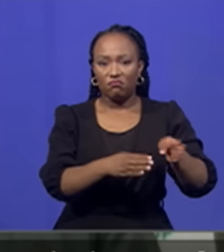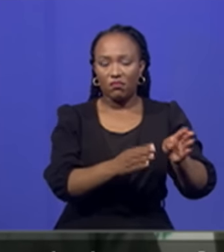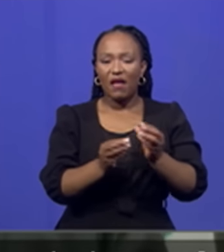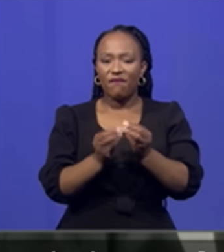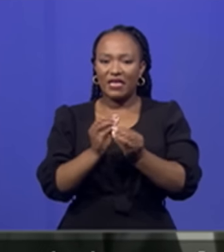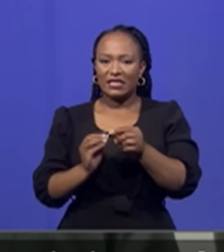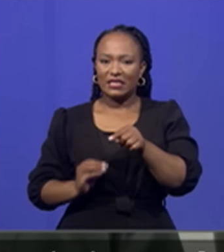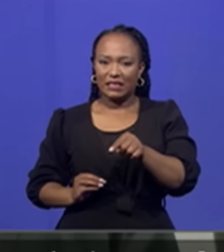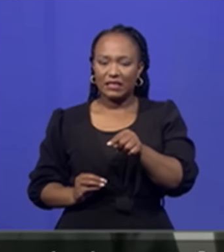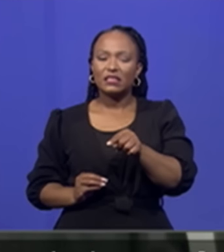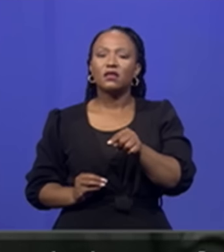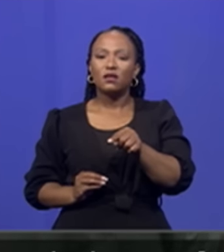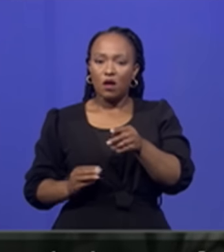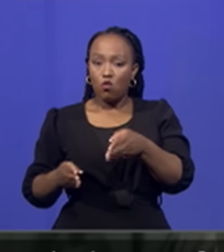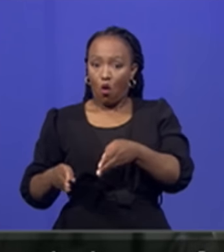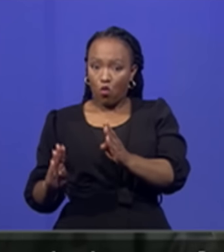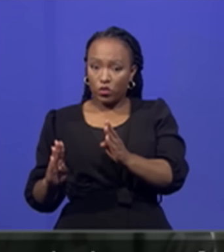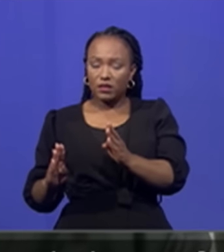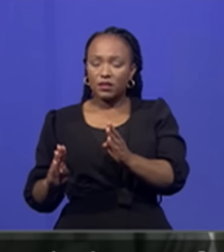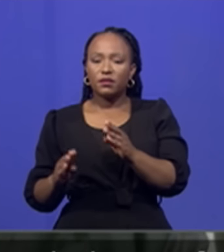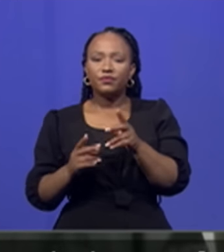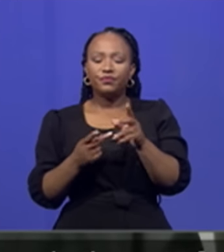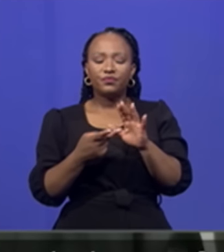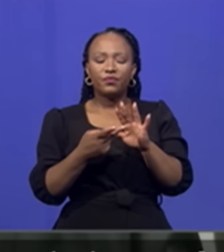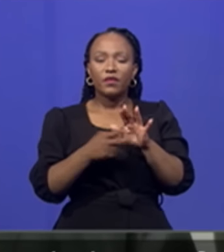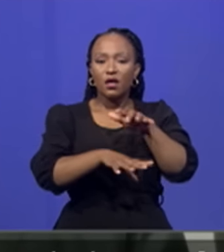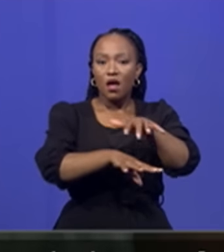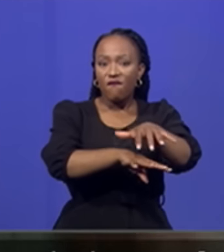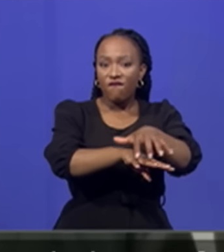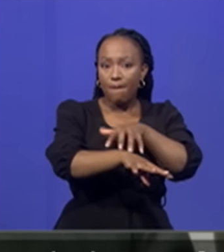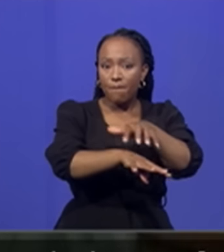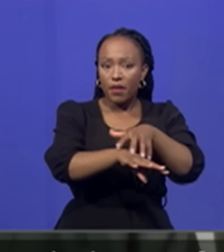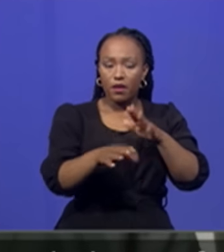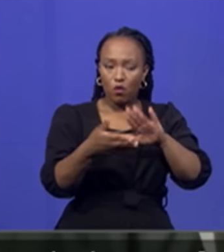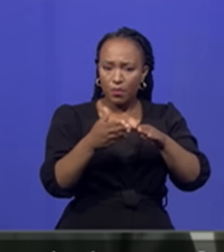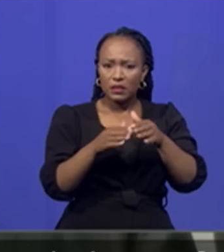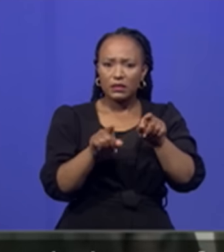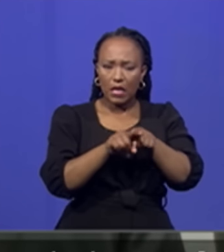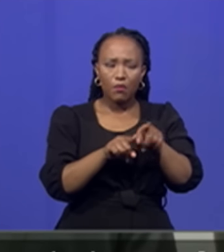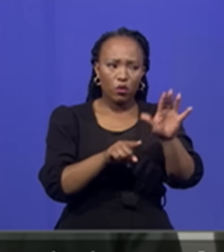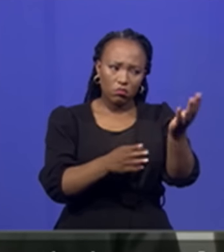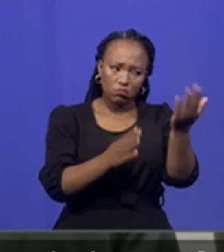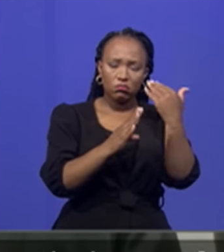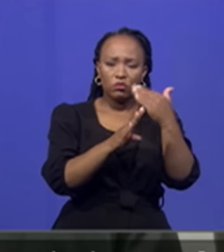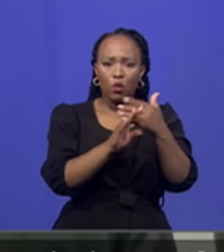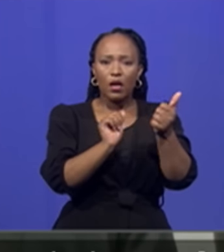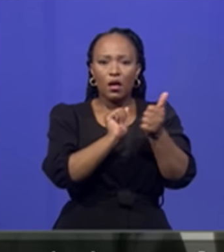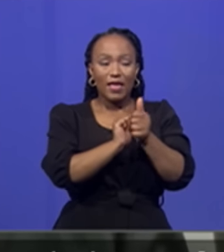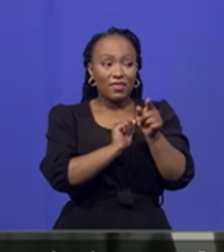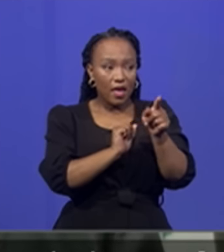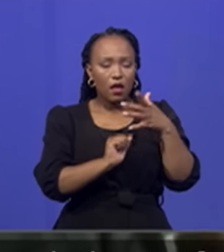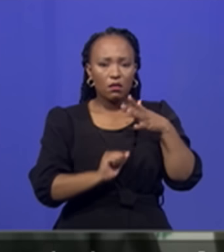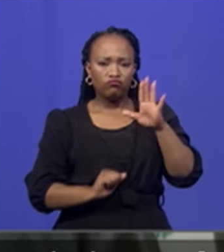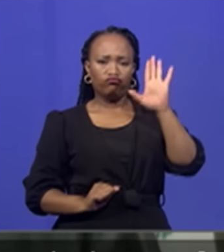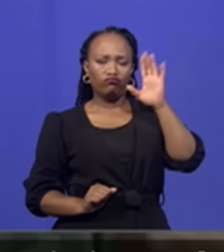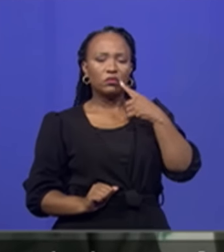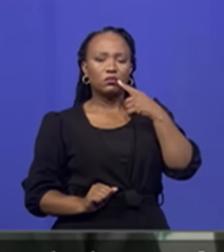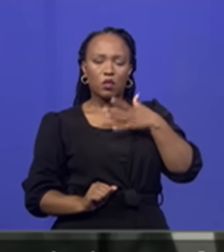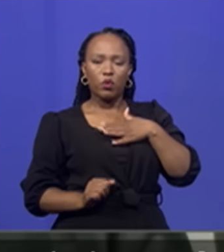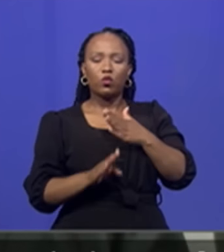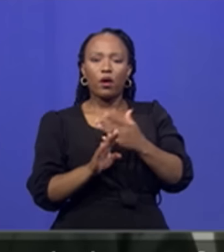and included the farming communities who are saying we are prepared to come and work with government. The